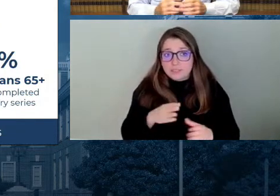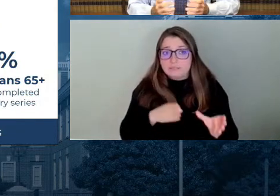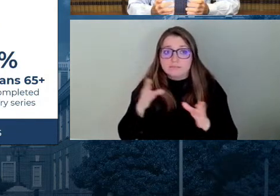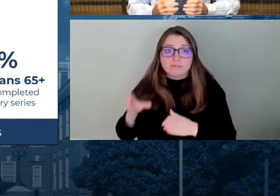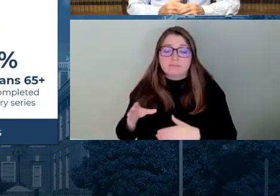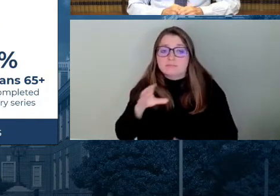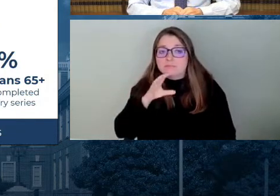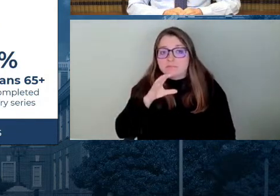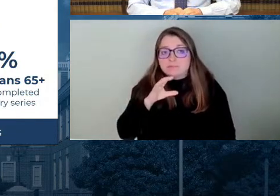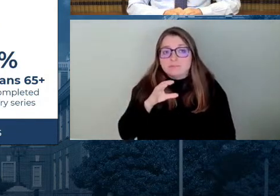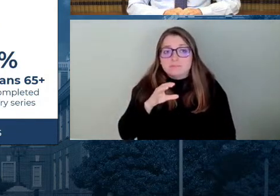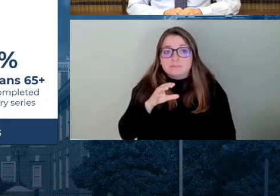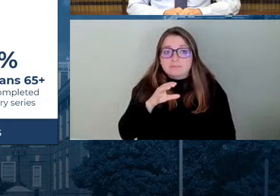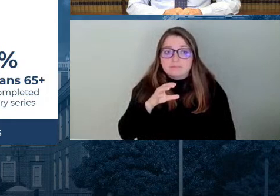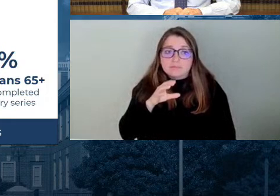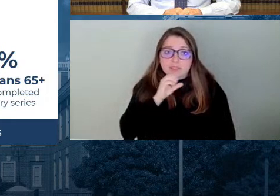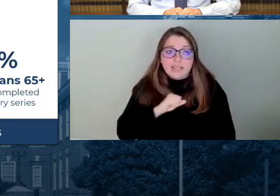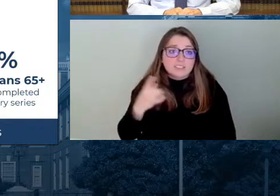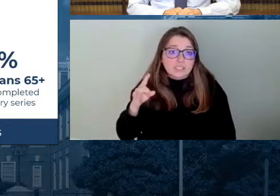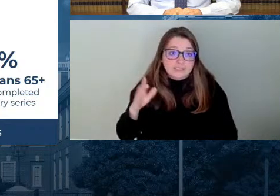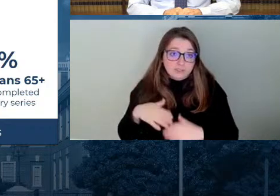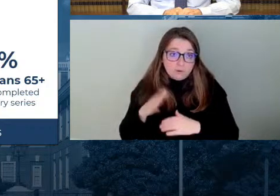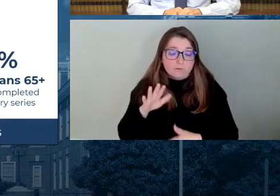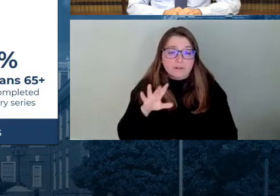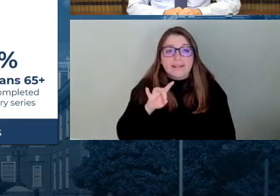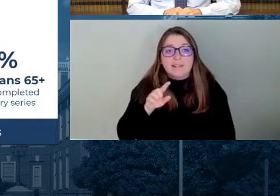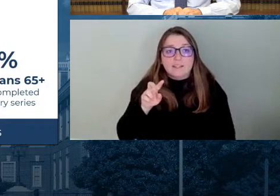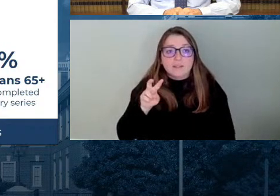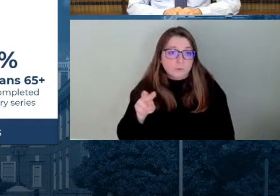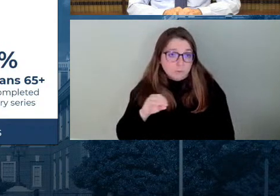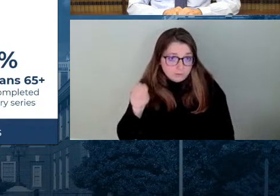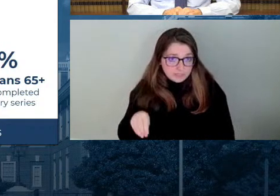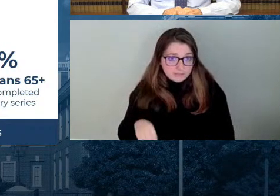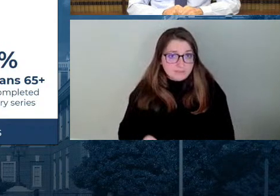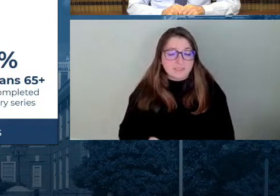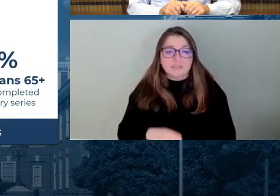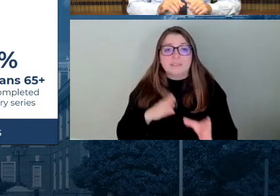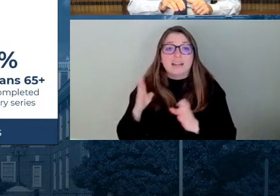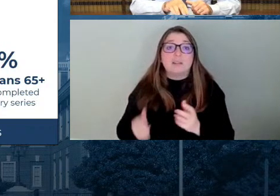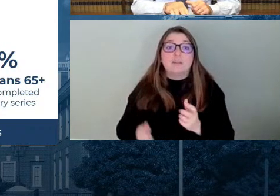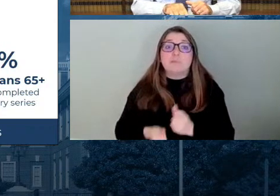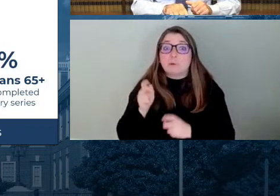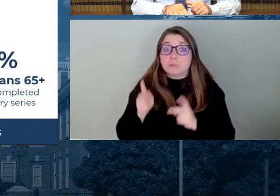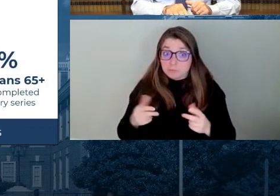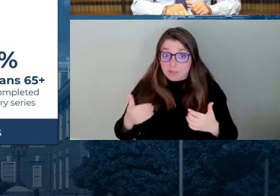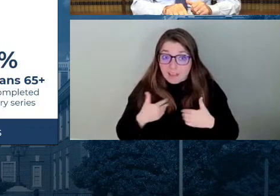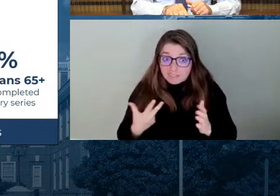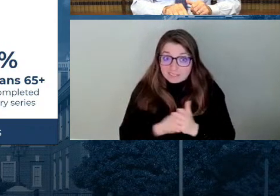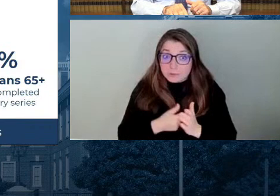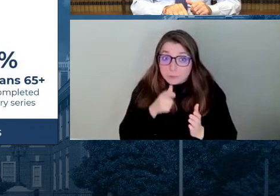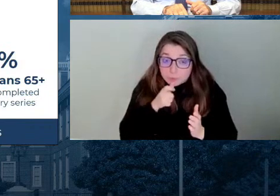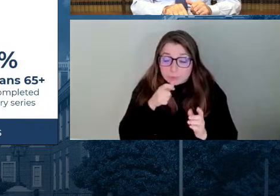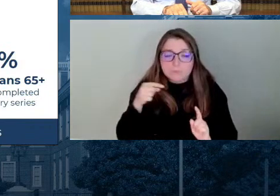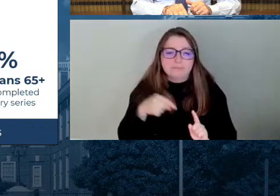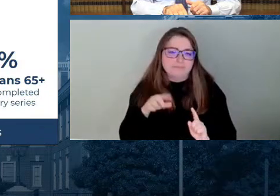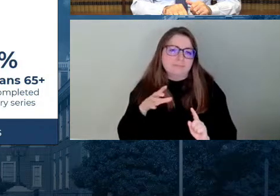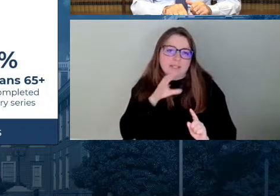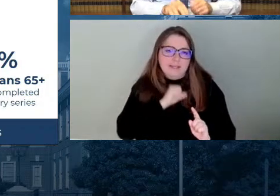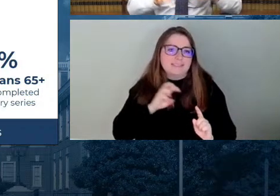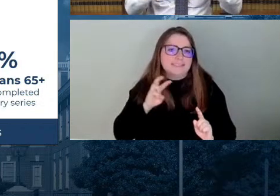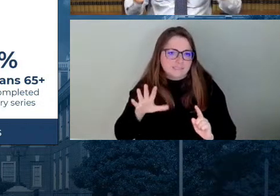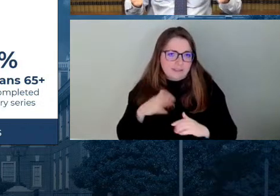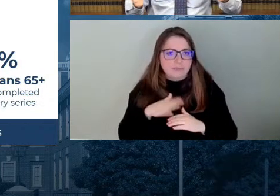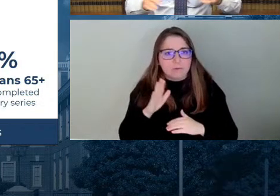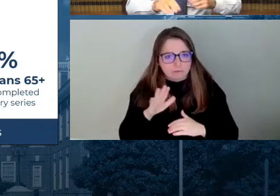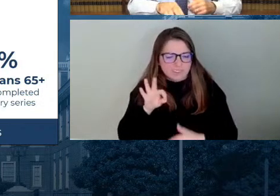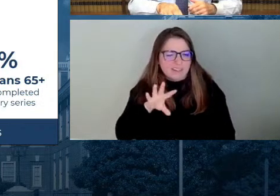and then the most highly vaccinated population, 65 and older, at